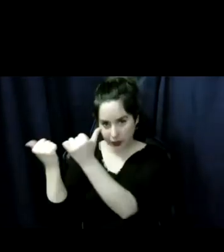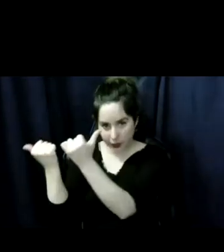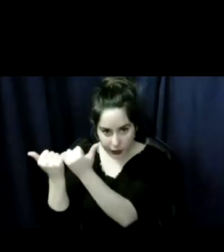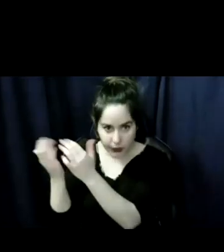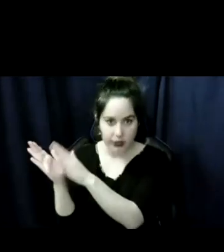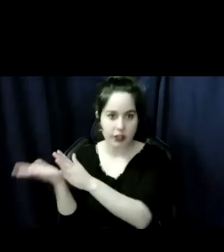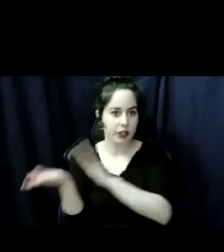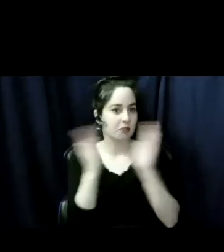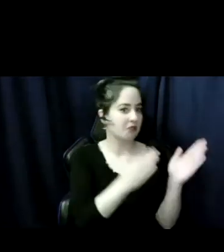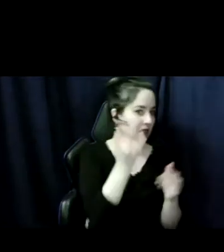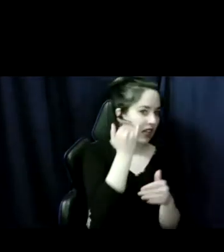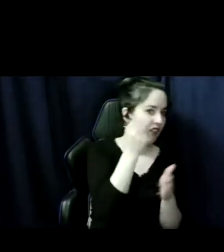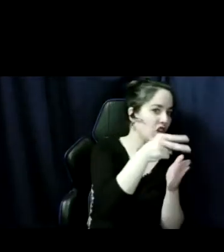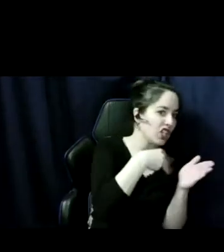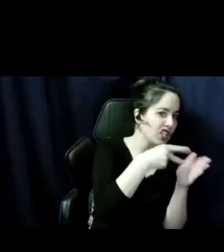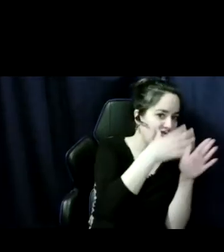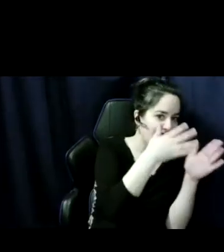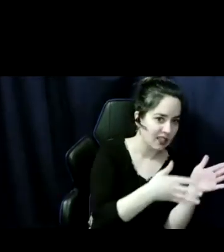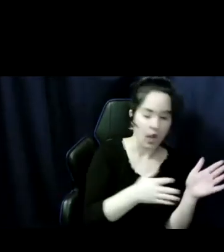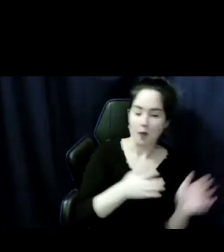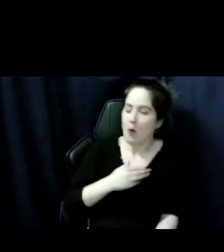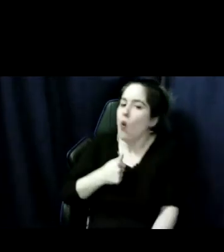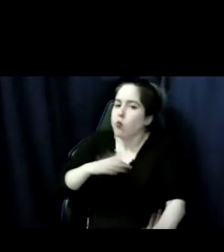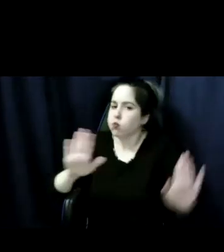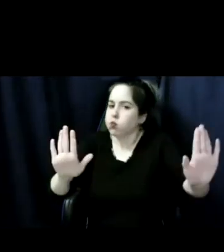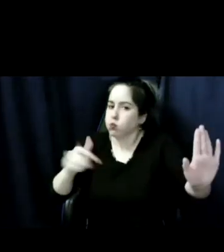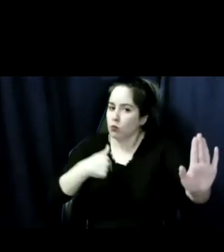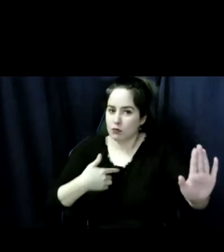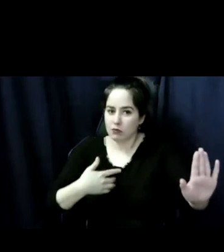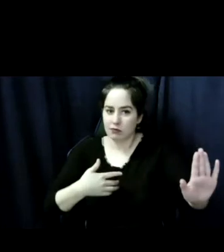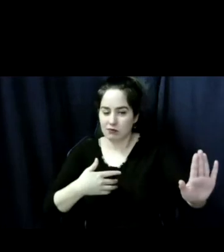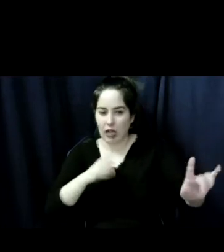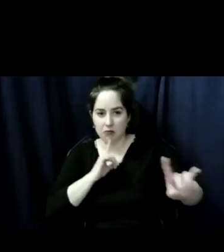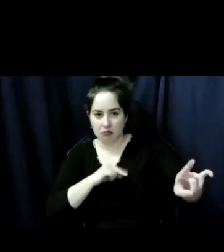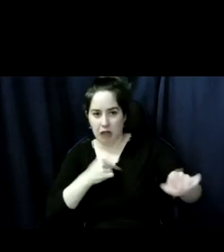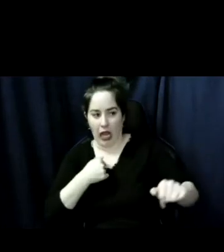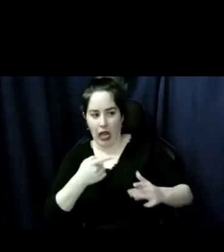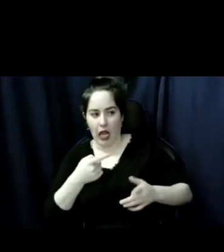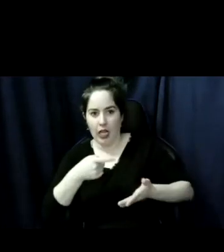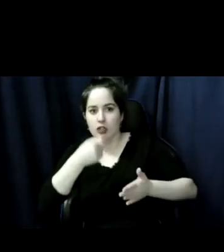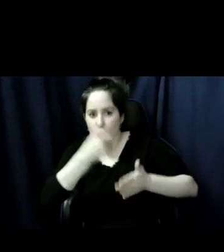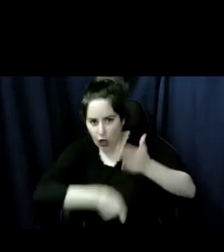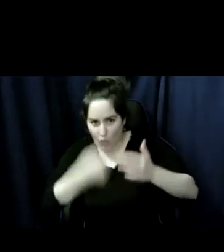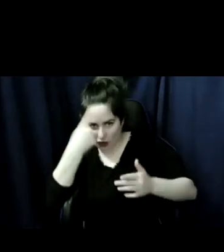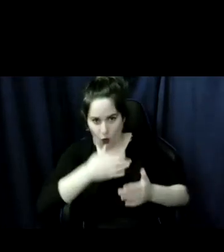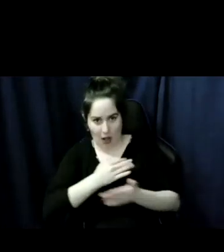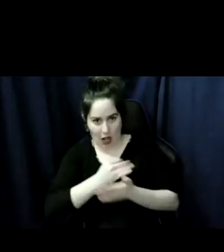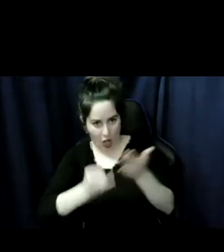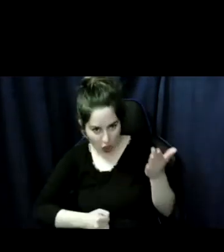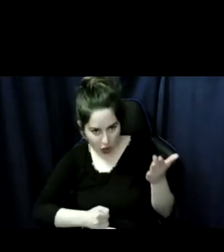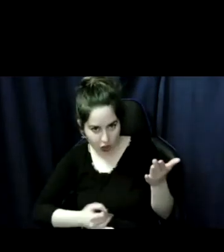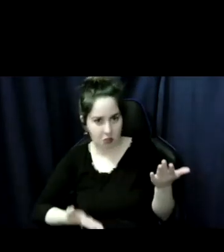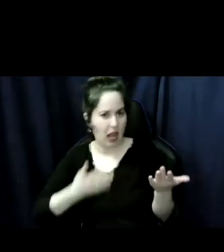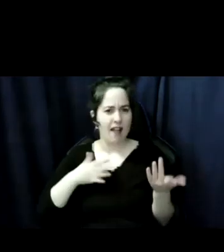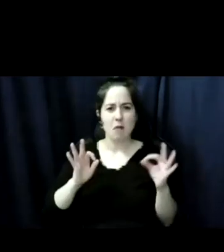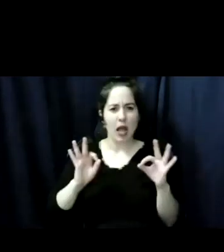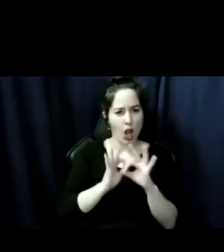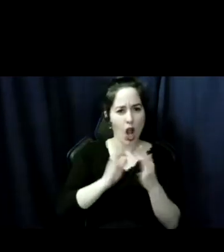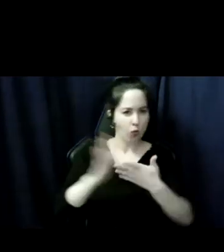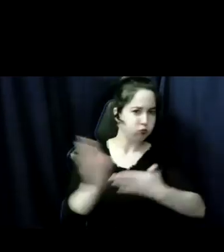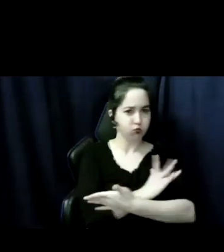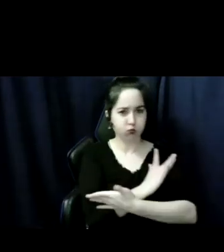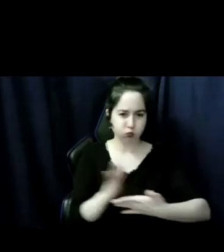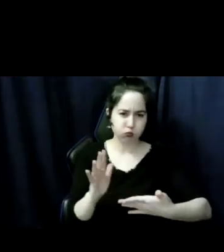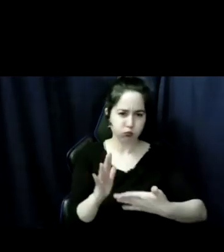CADA. So I charge for my art for sure, right? And I've set, like, when it actually comes to doing my artwork, I have my pricing and whatnot. But when it comes